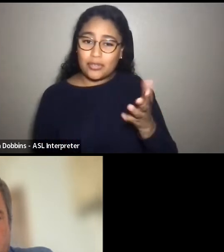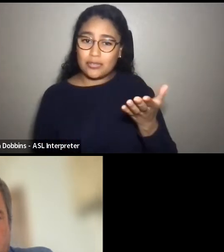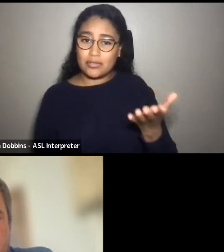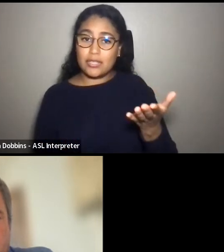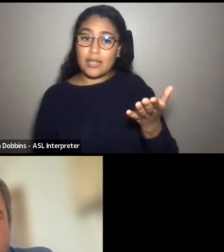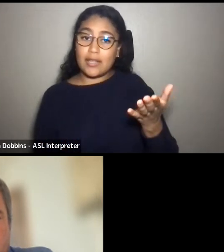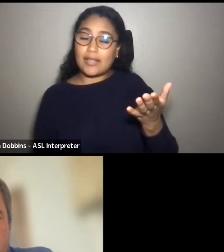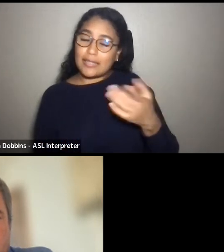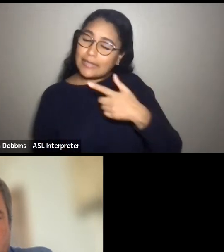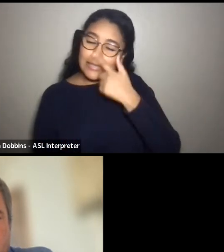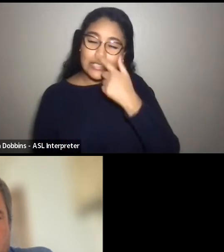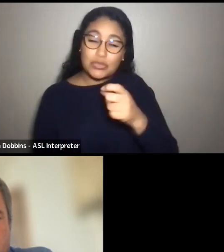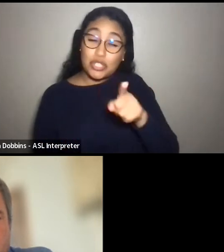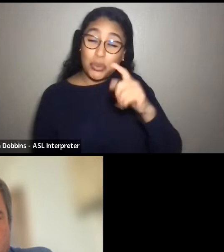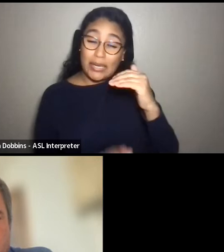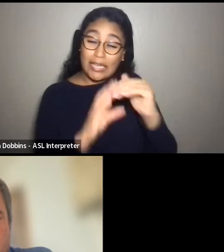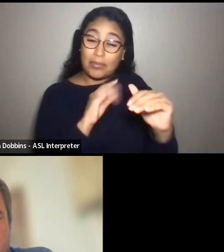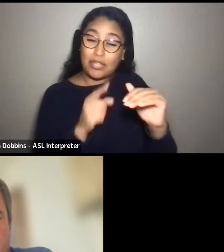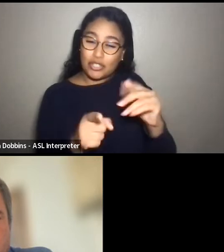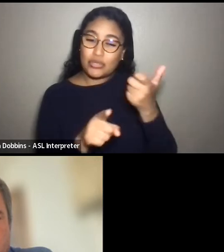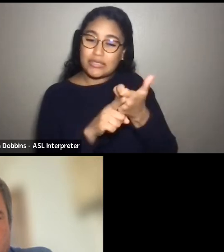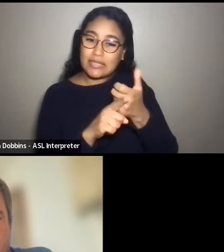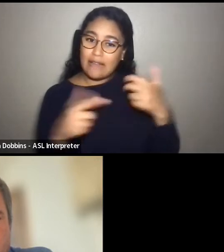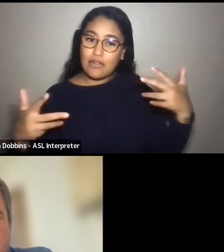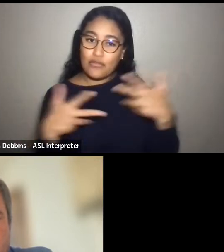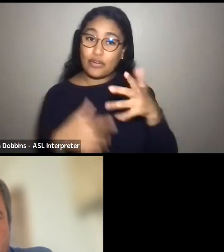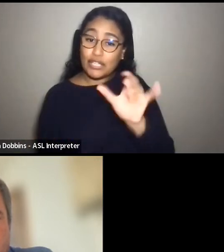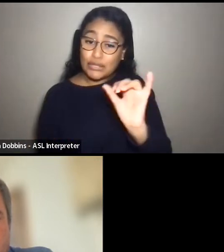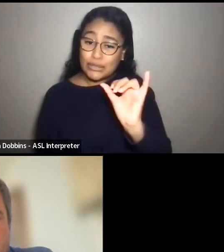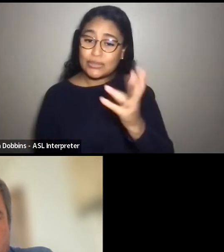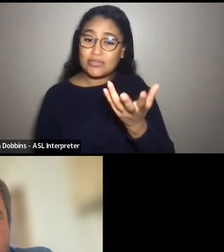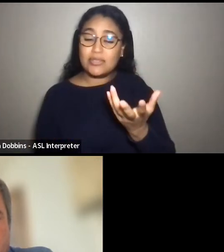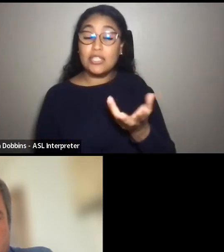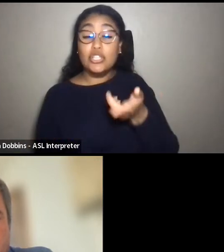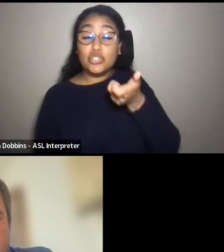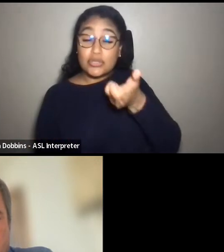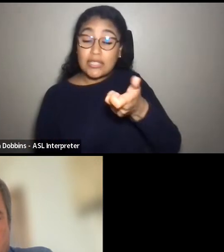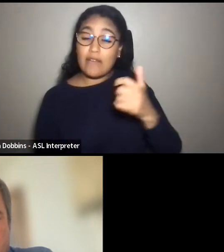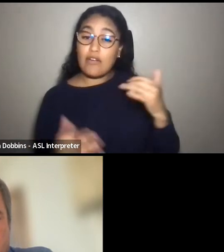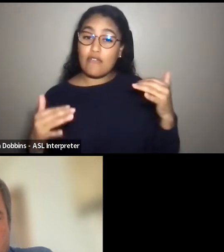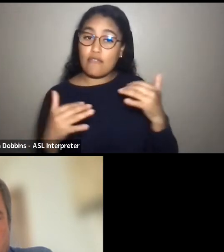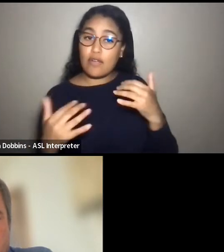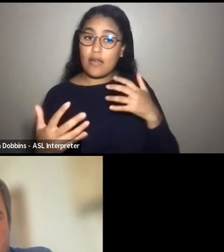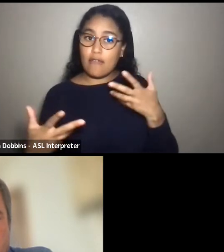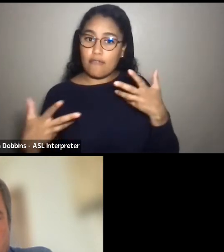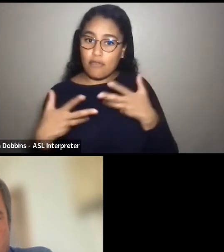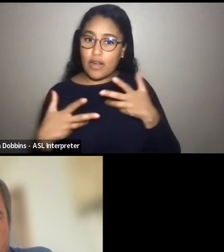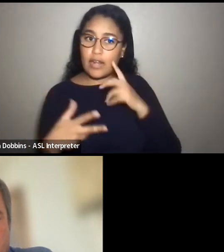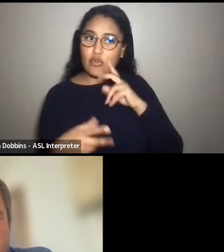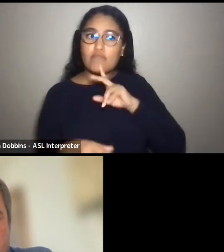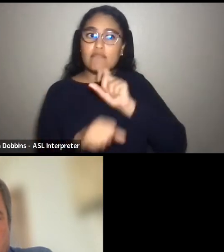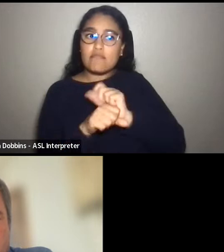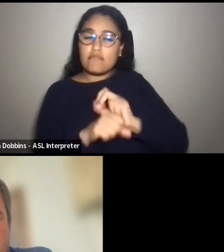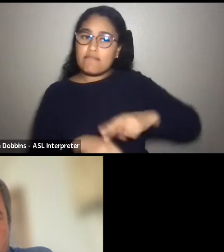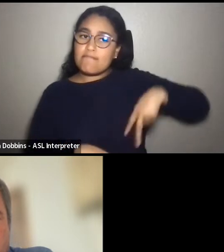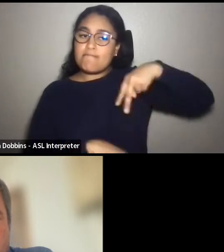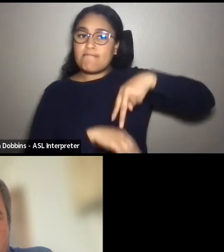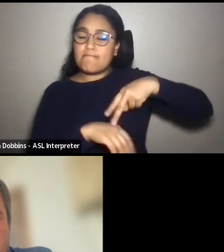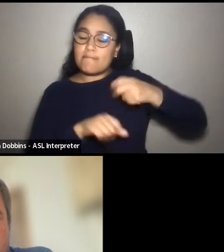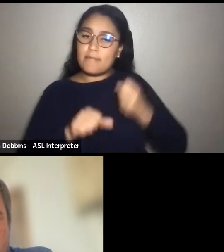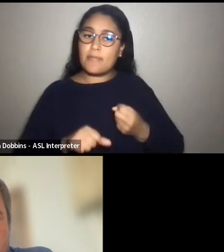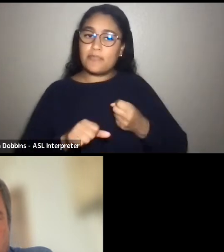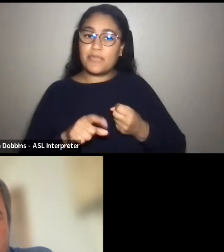the irony of your email is you are also afraid. You are afraid of taking a stand. You are afraid of saying